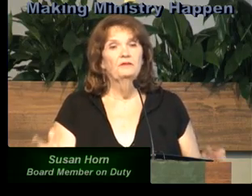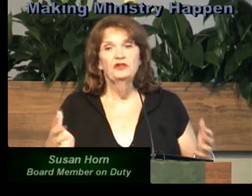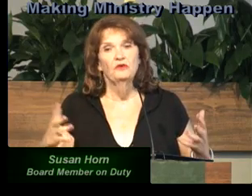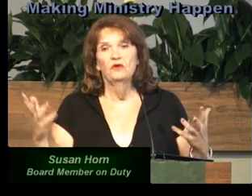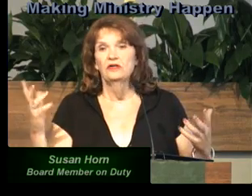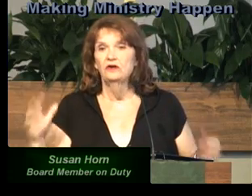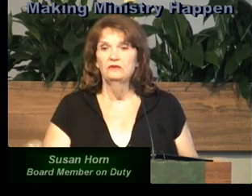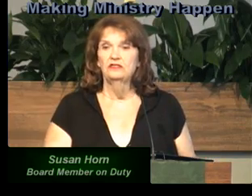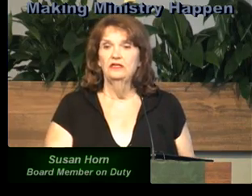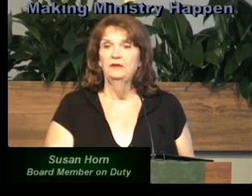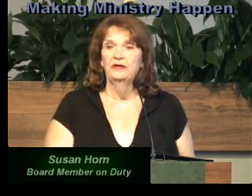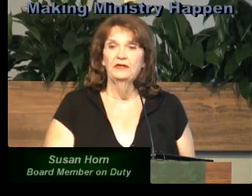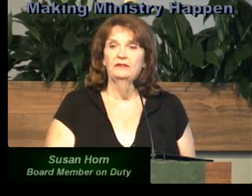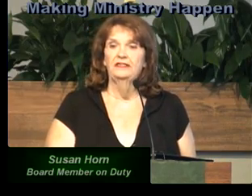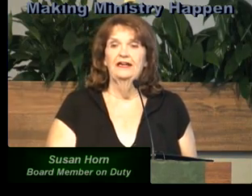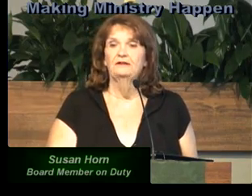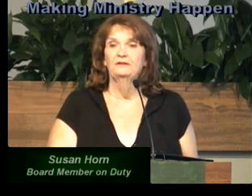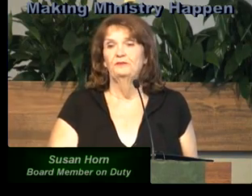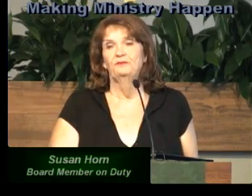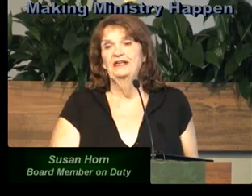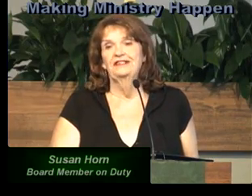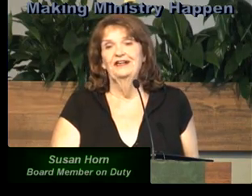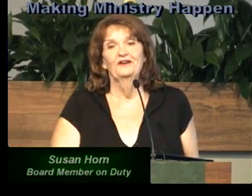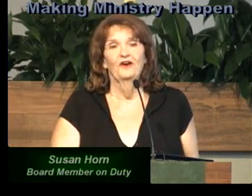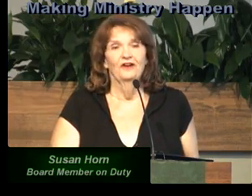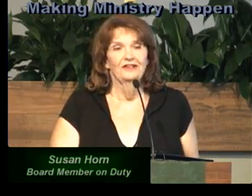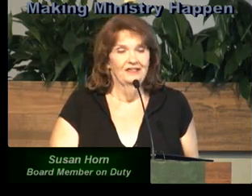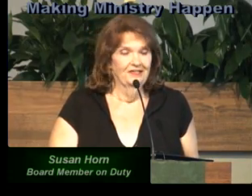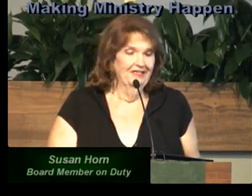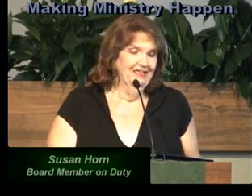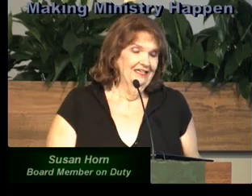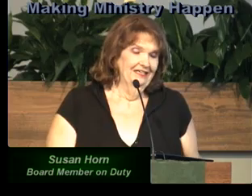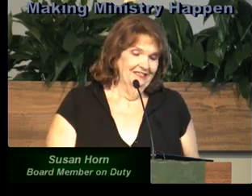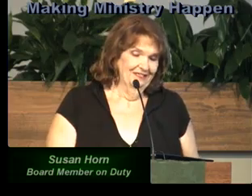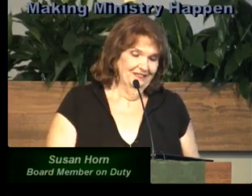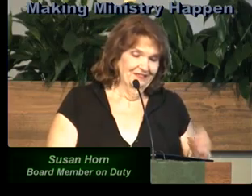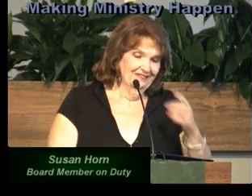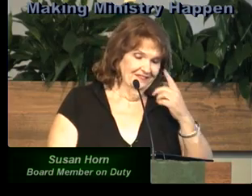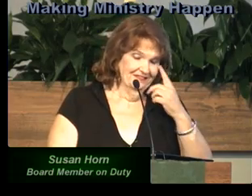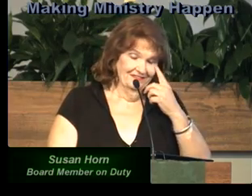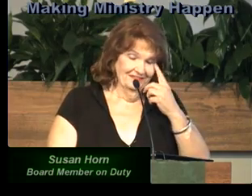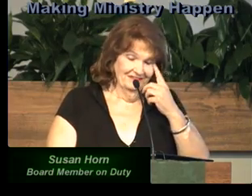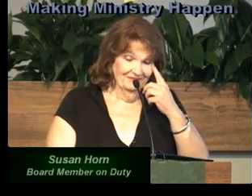know, I mean, I'm too old to go sleep in a tent by City Hall.